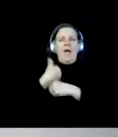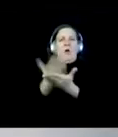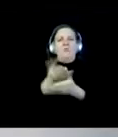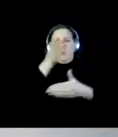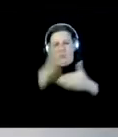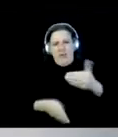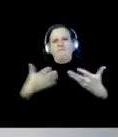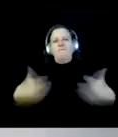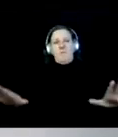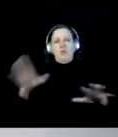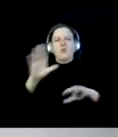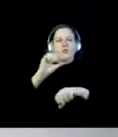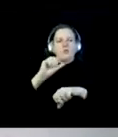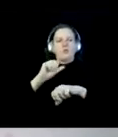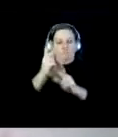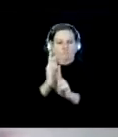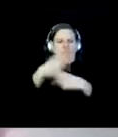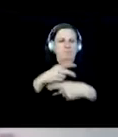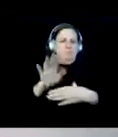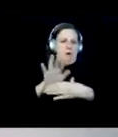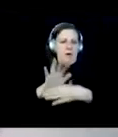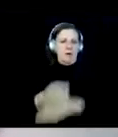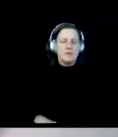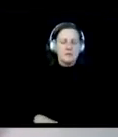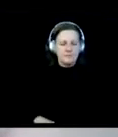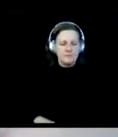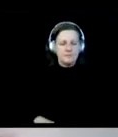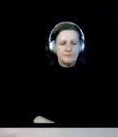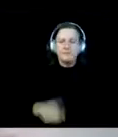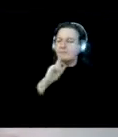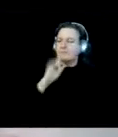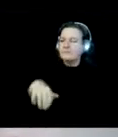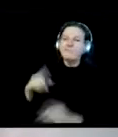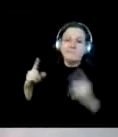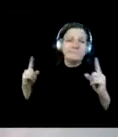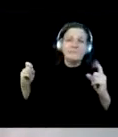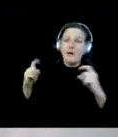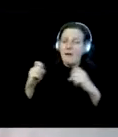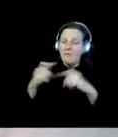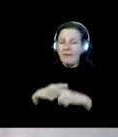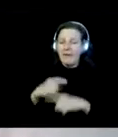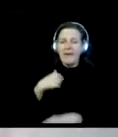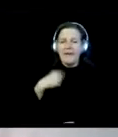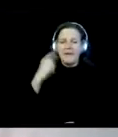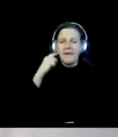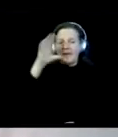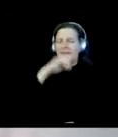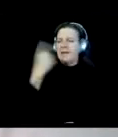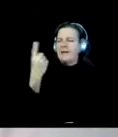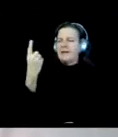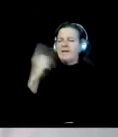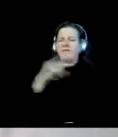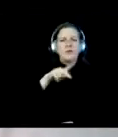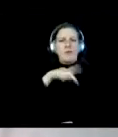work? Yeah, I mean, it's so complicated. And I think there's also something personal in